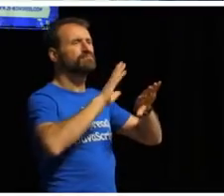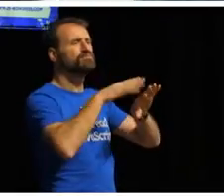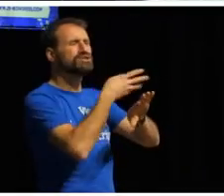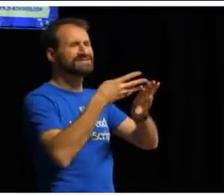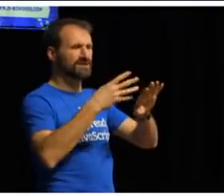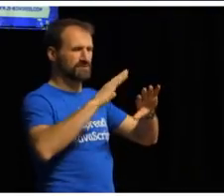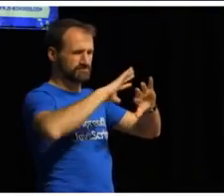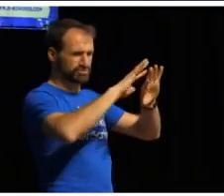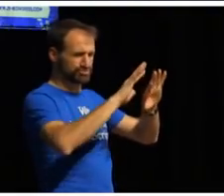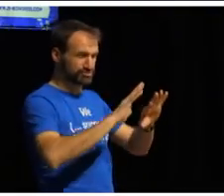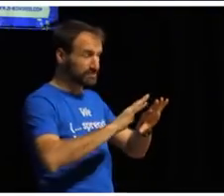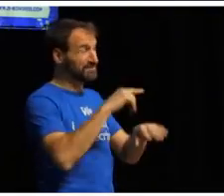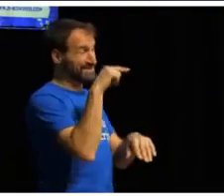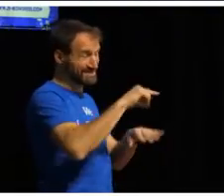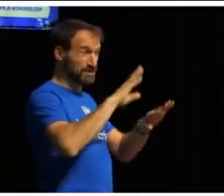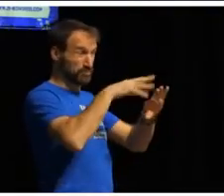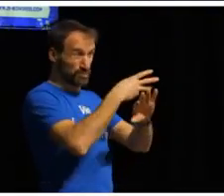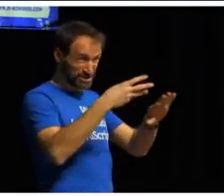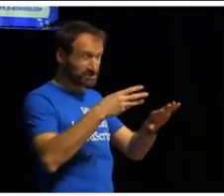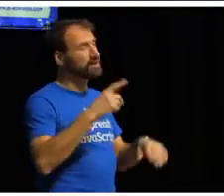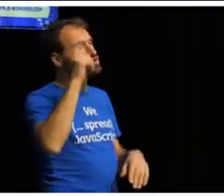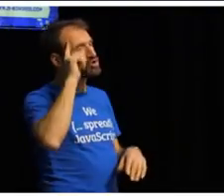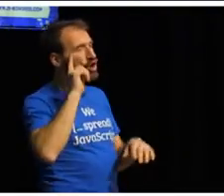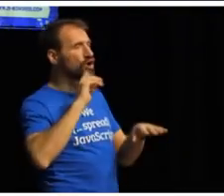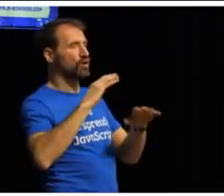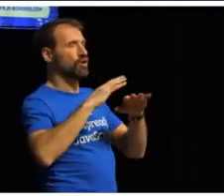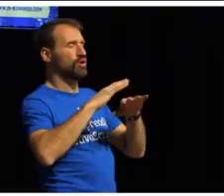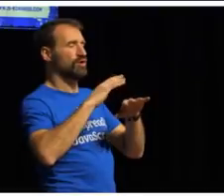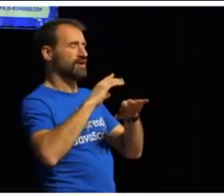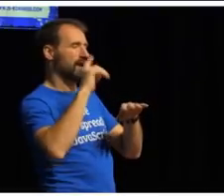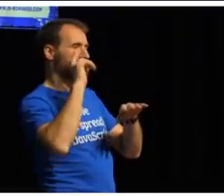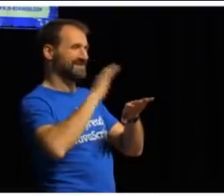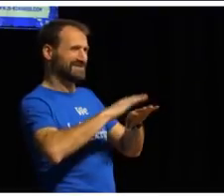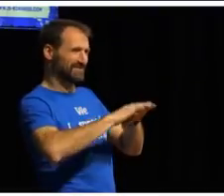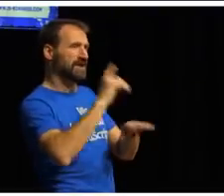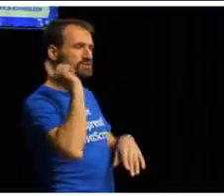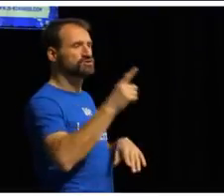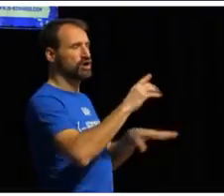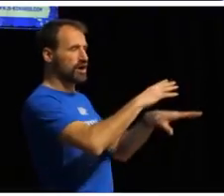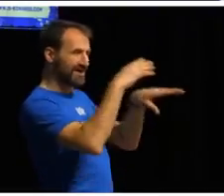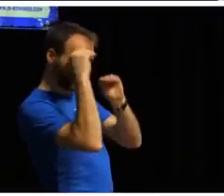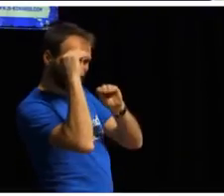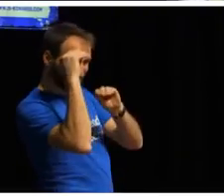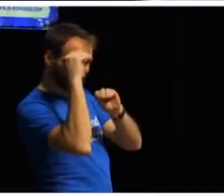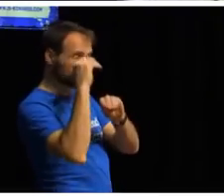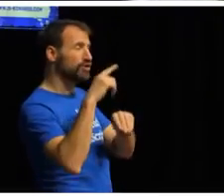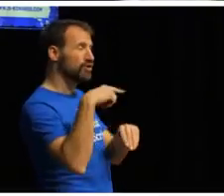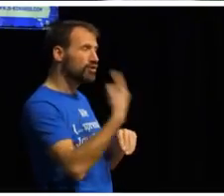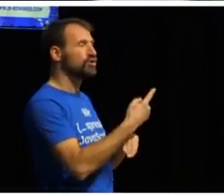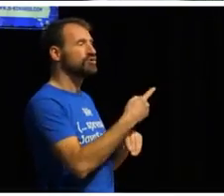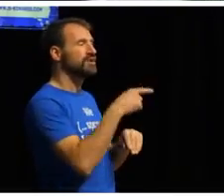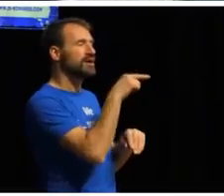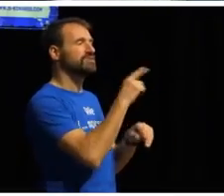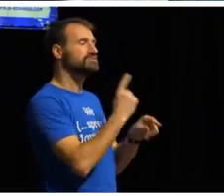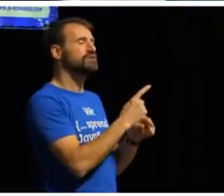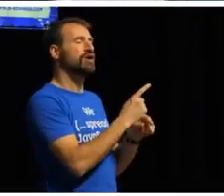pattern is to be learned by a neural network. And the reason for that is it should predict values that it has not